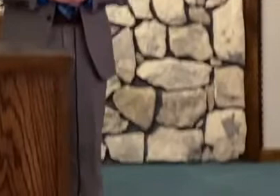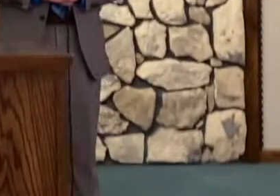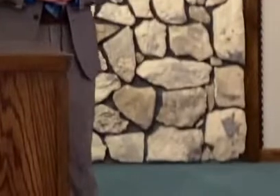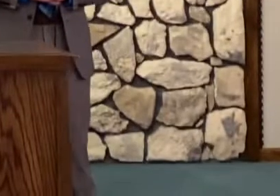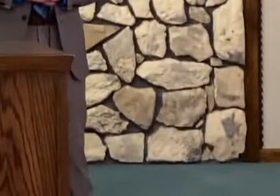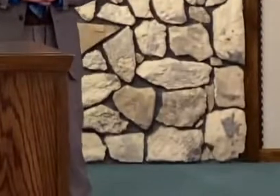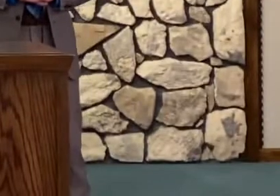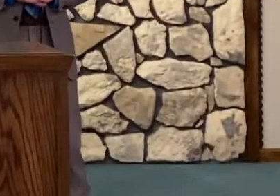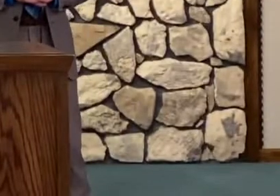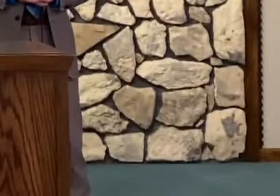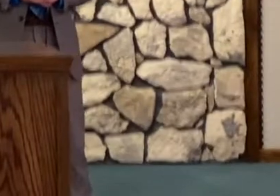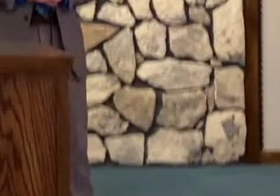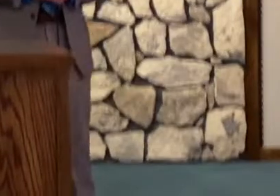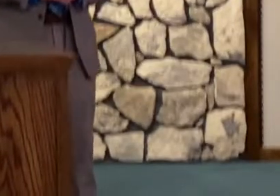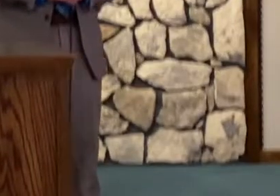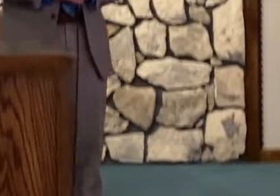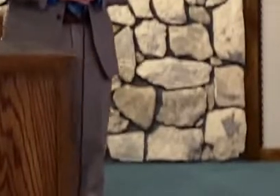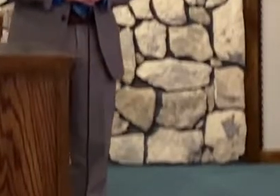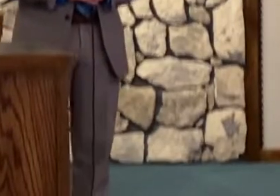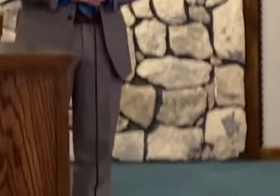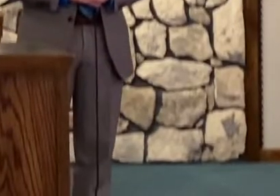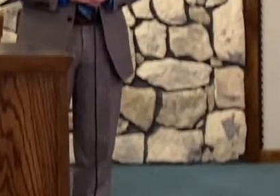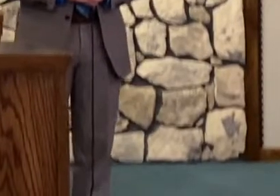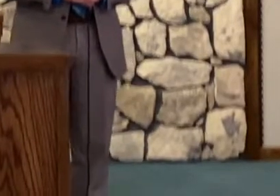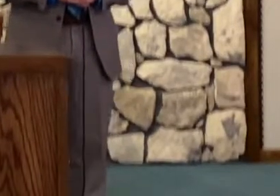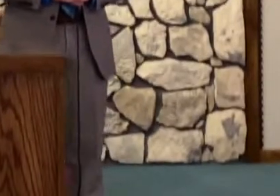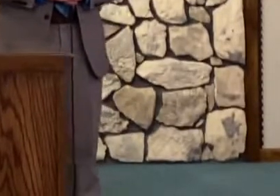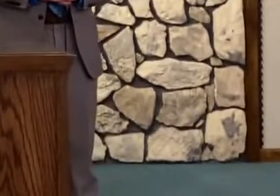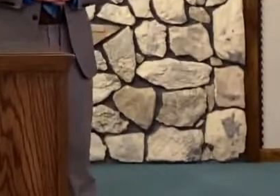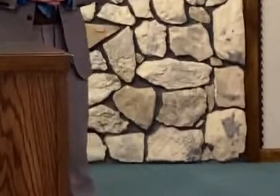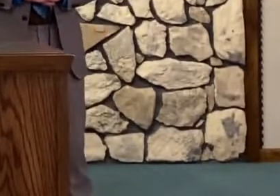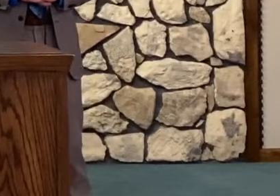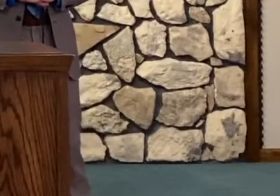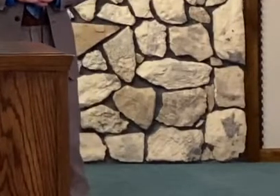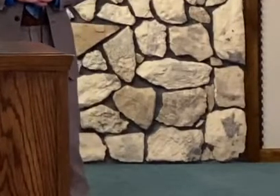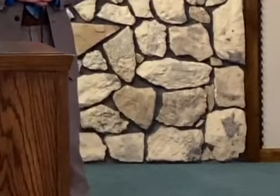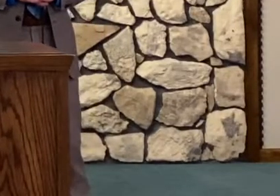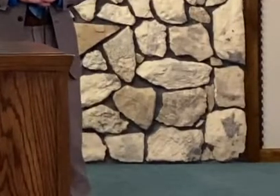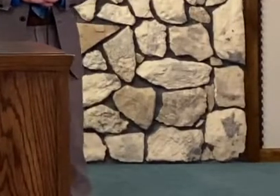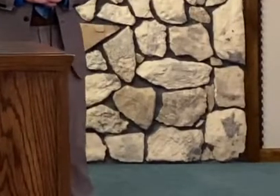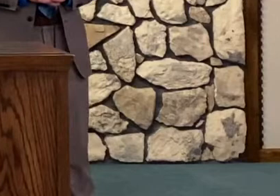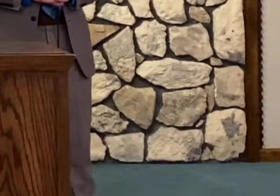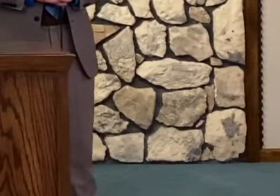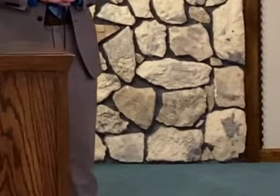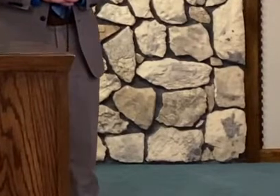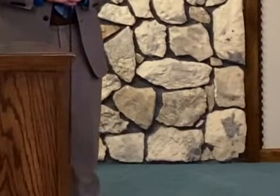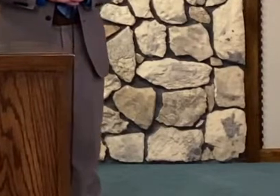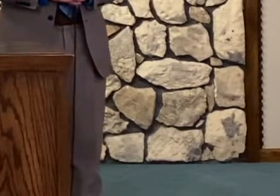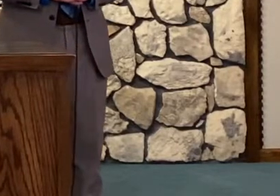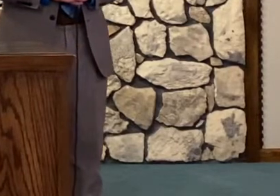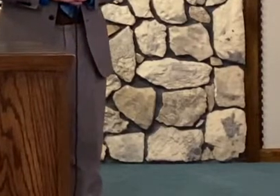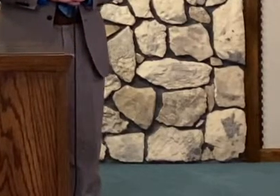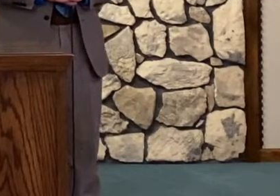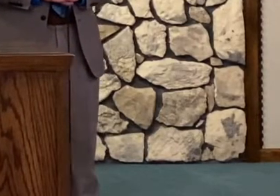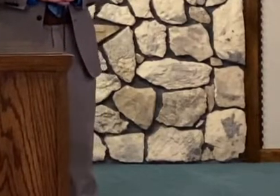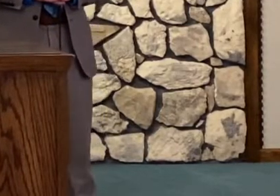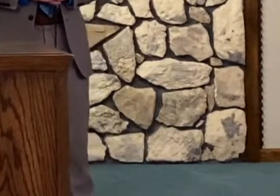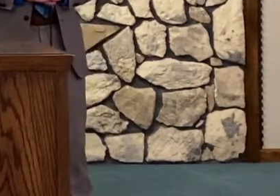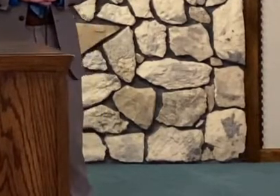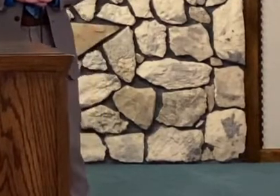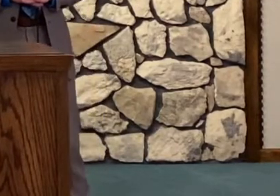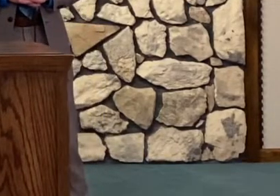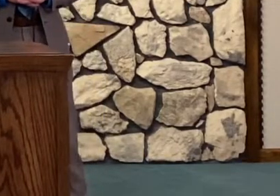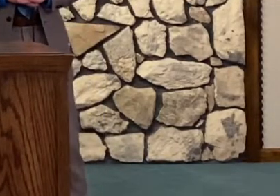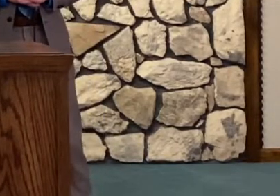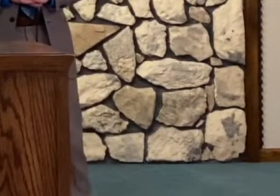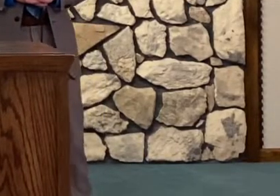the Spirit of the Almighty God as he came and he indwelt them. No, you don't have to